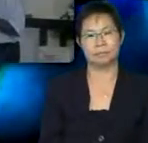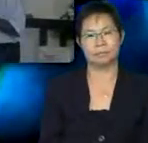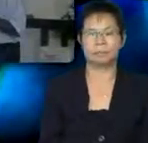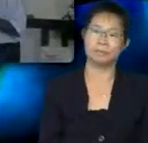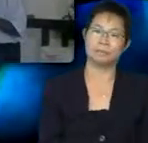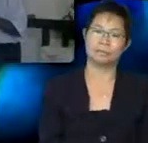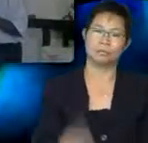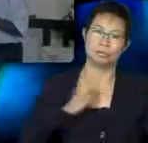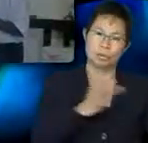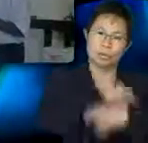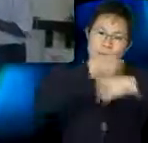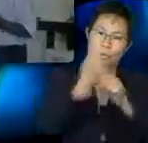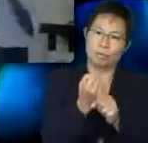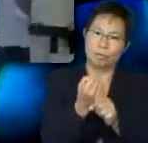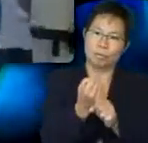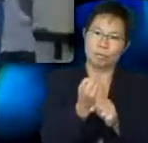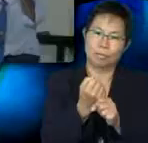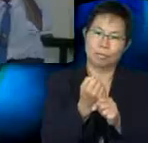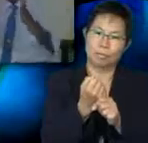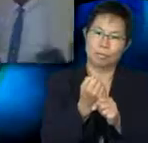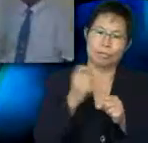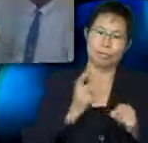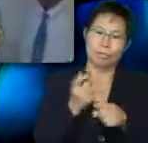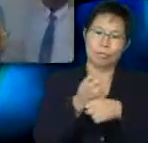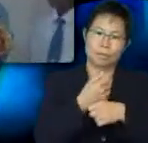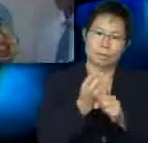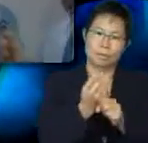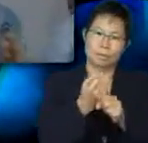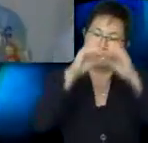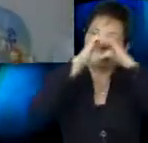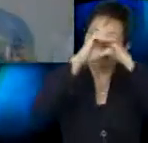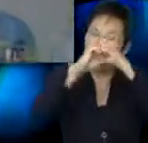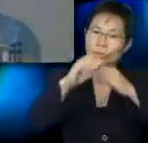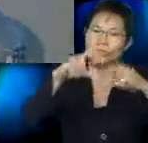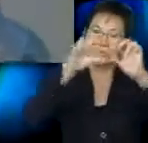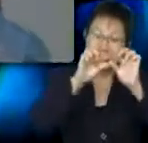Also, we can make the periscope. We stick the straw